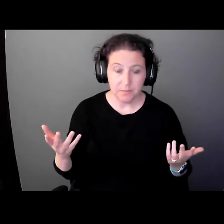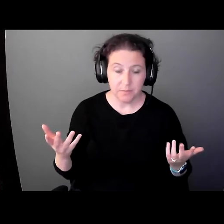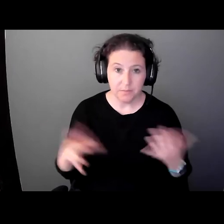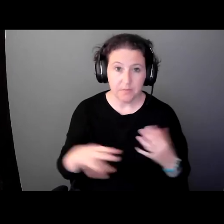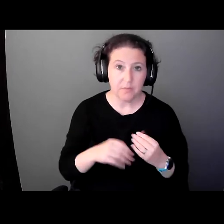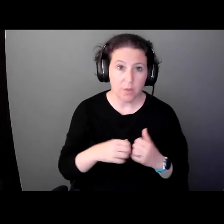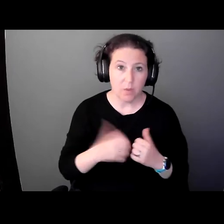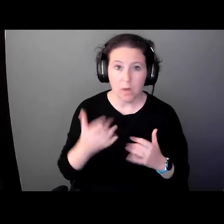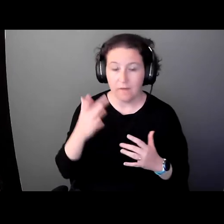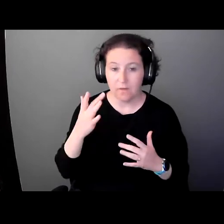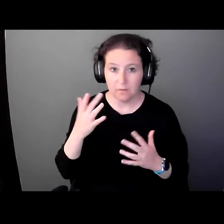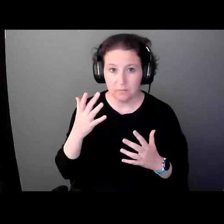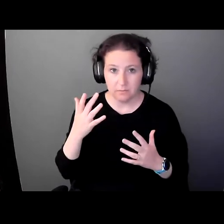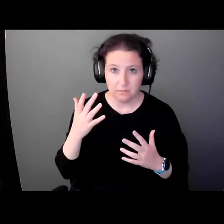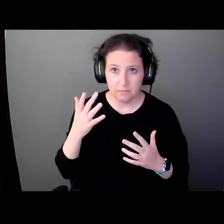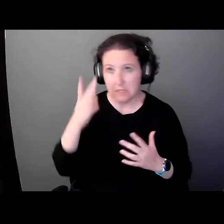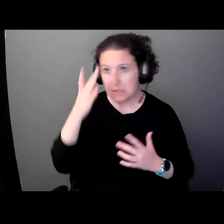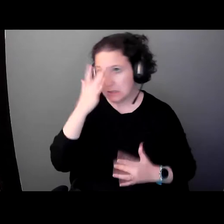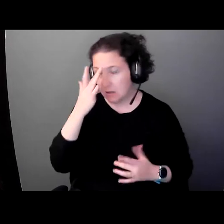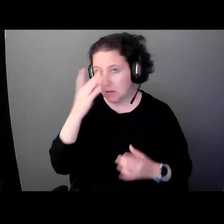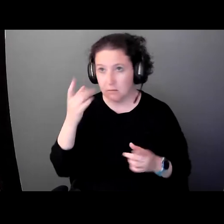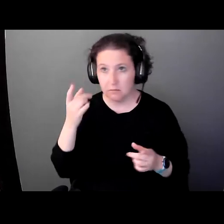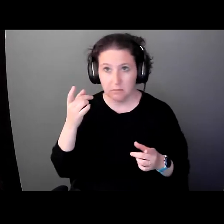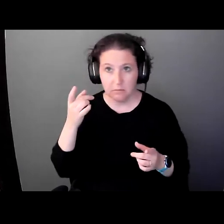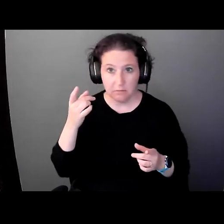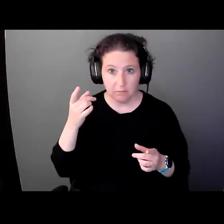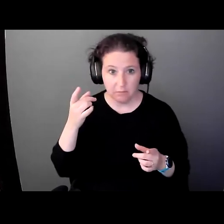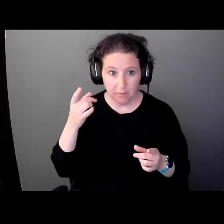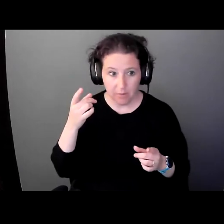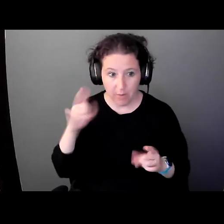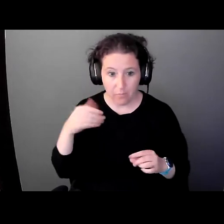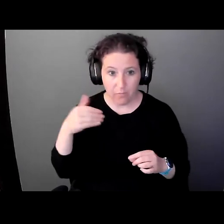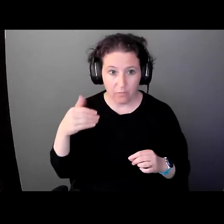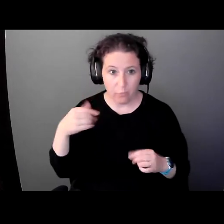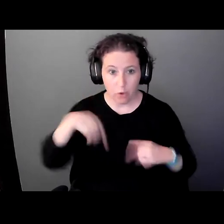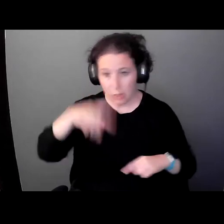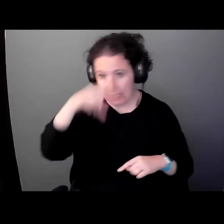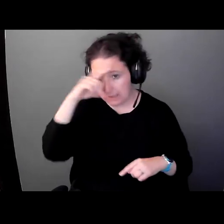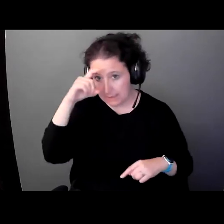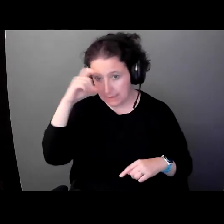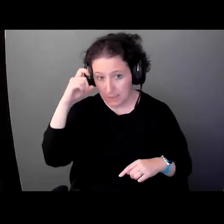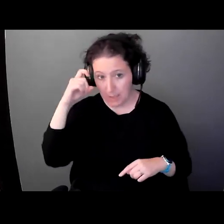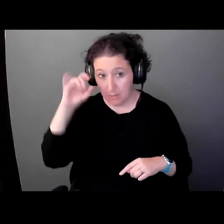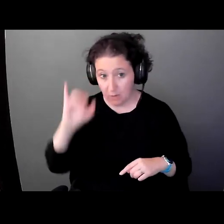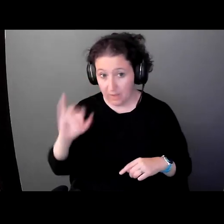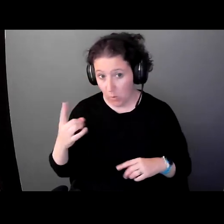we will see during the coming weeks during the summer, is that